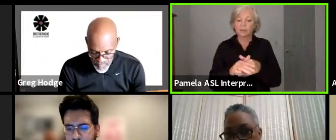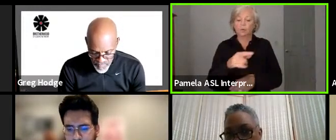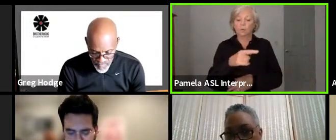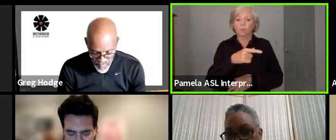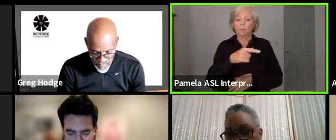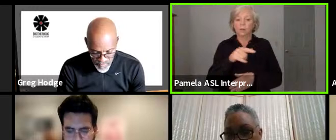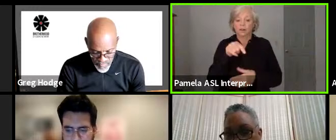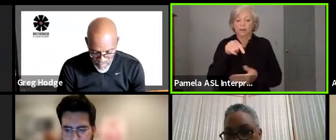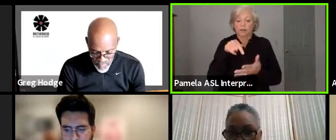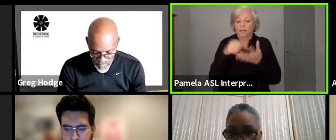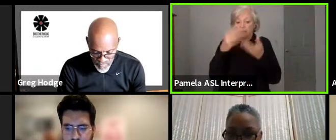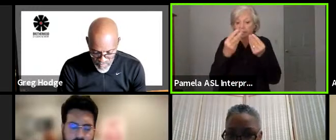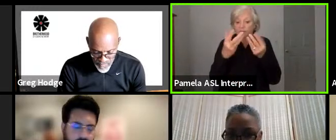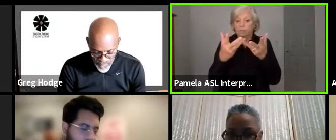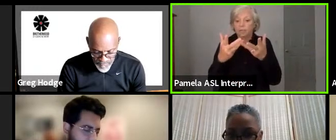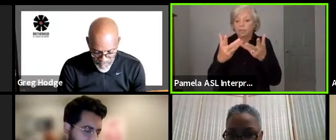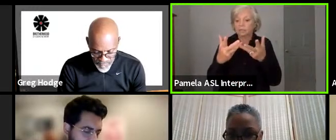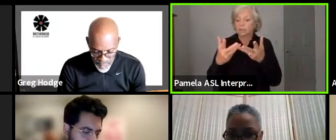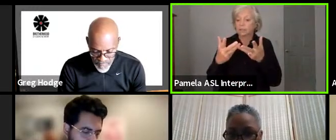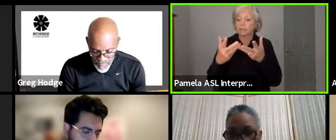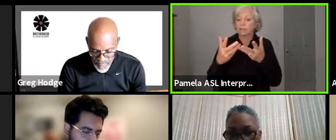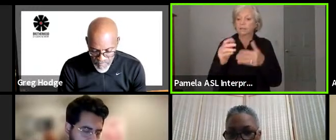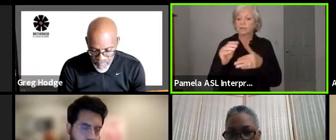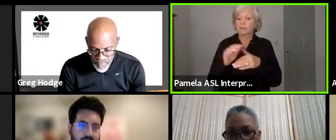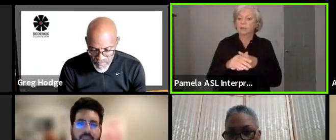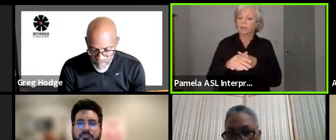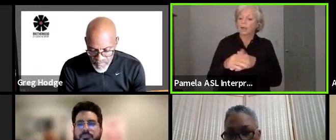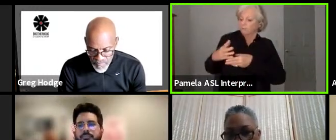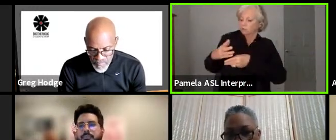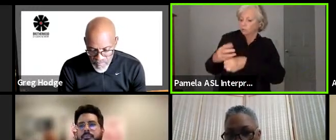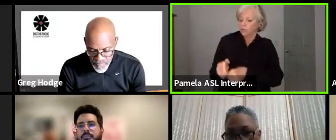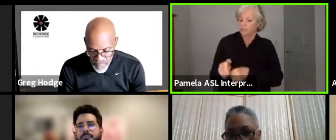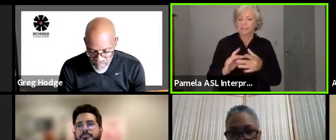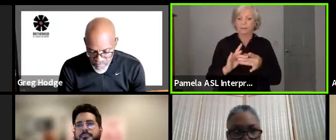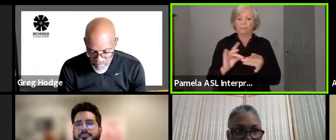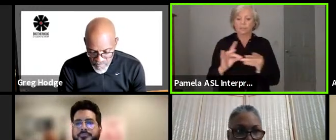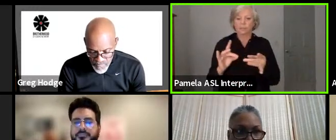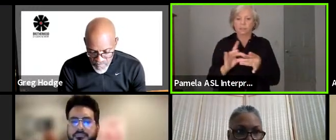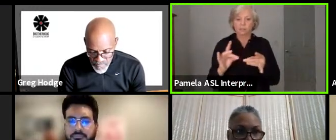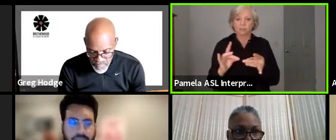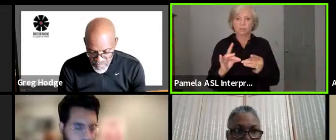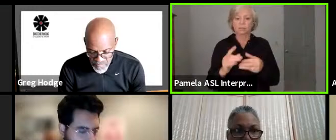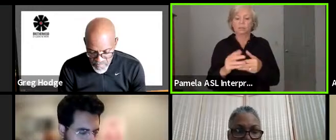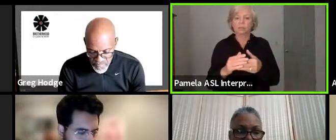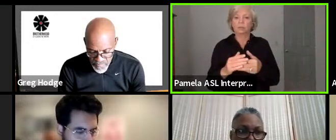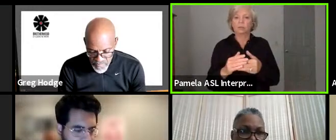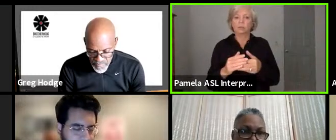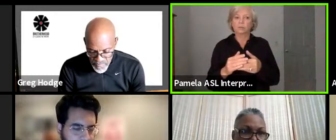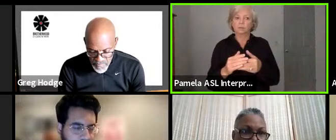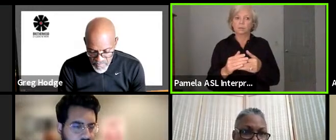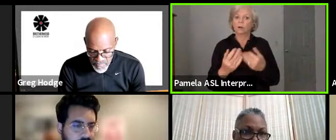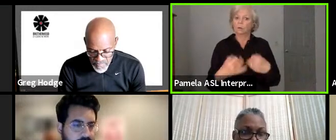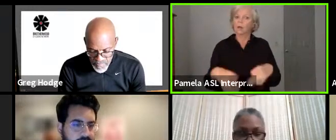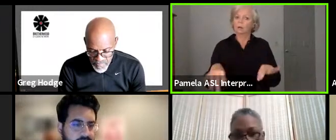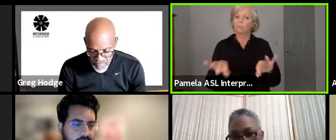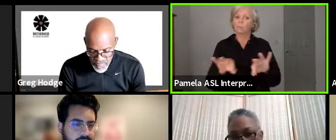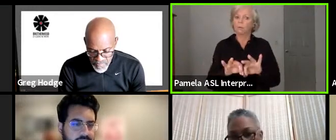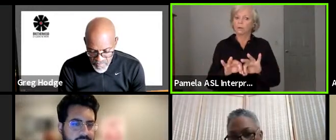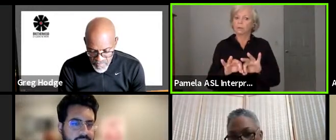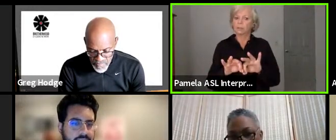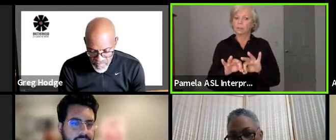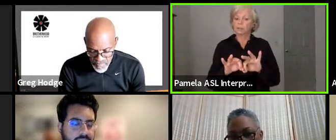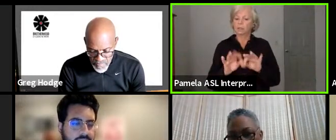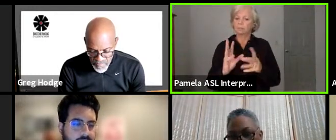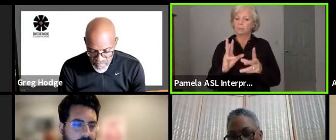misinformation about the trusted messengers also should be the grassroots organizations who's participating in the community.